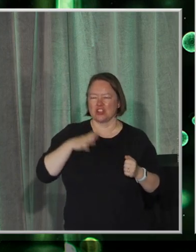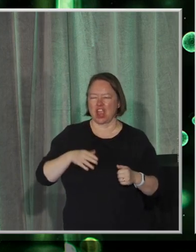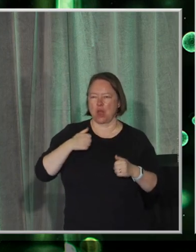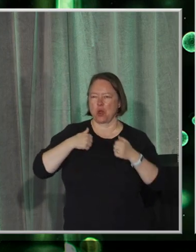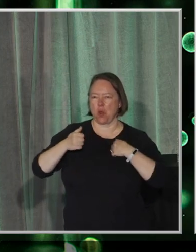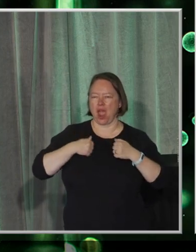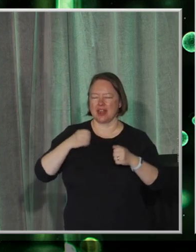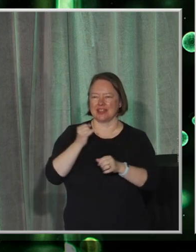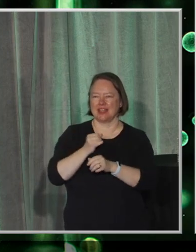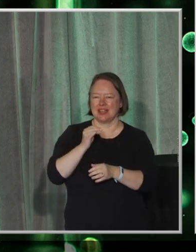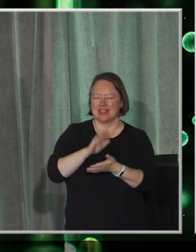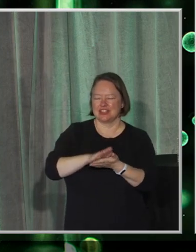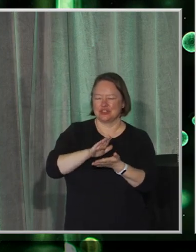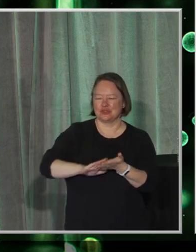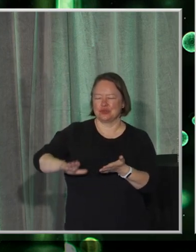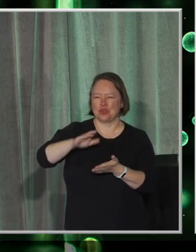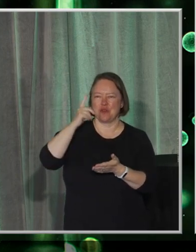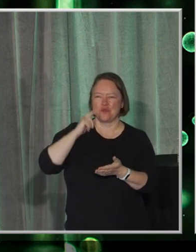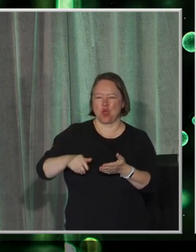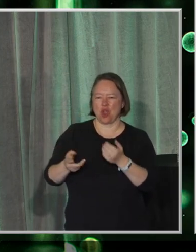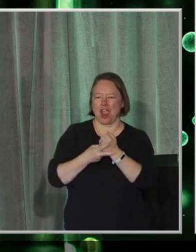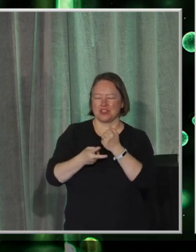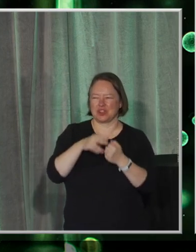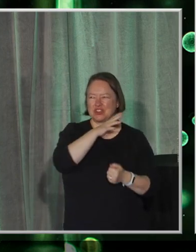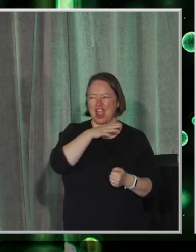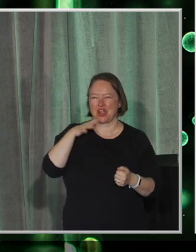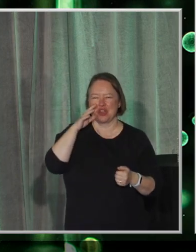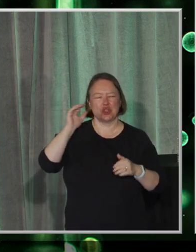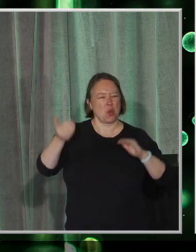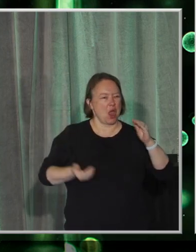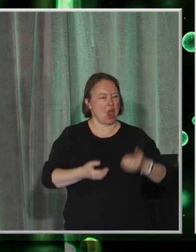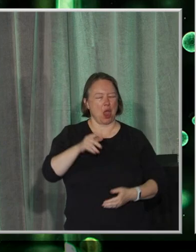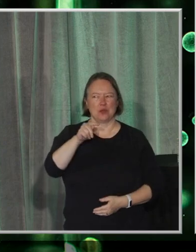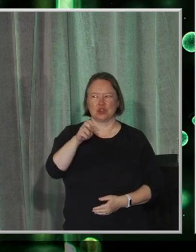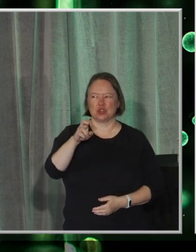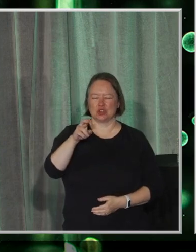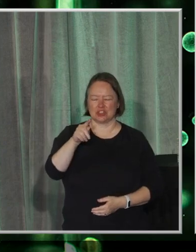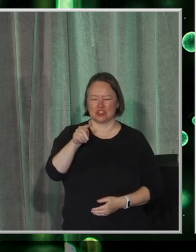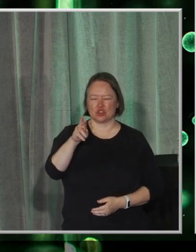Rwanda Institute for Conservation Agriculture. Welcome, Trezor.